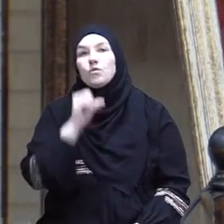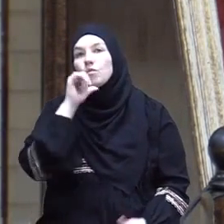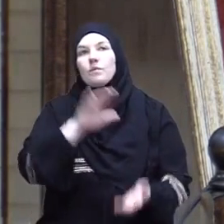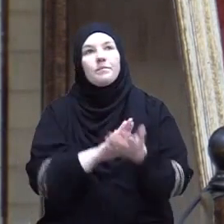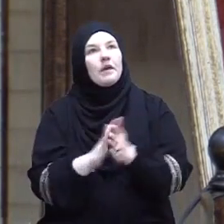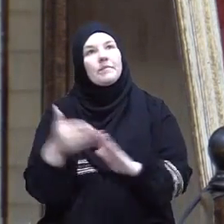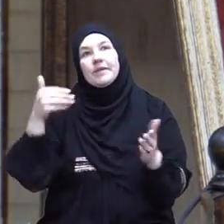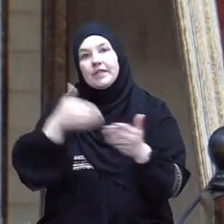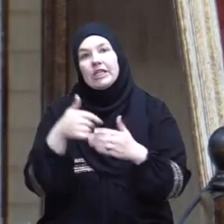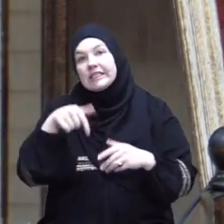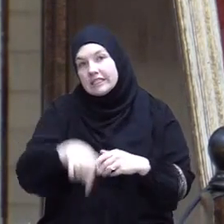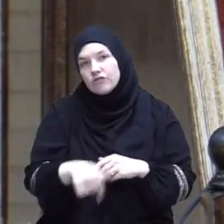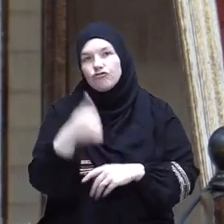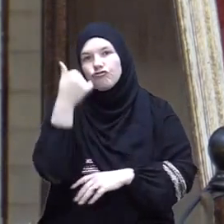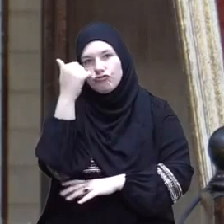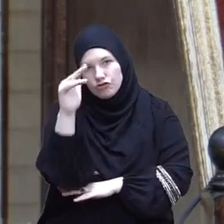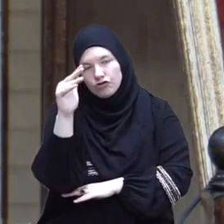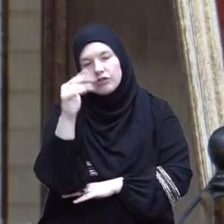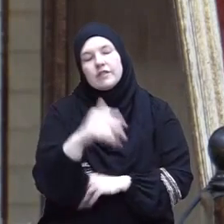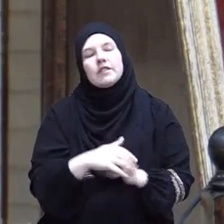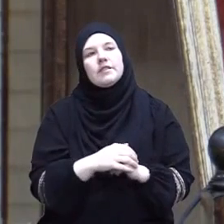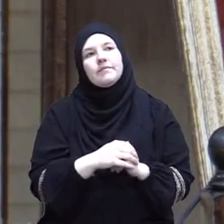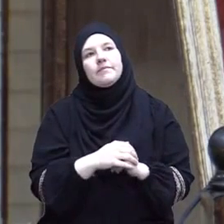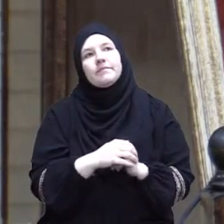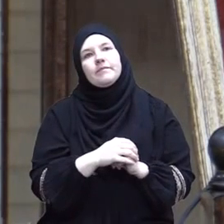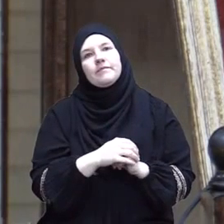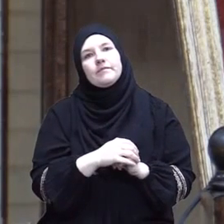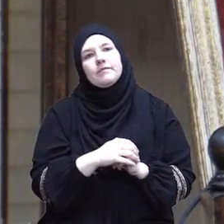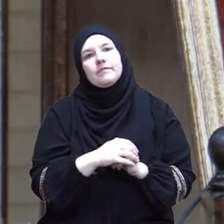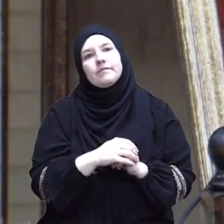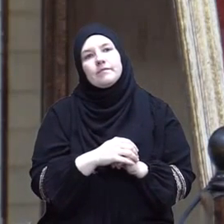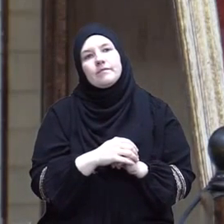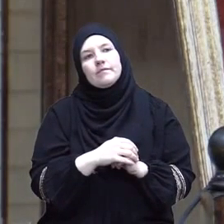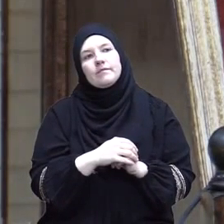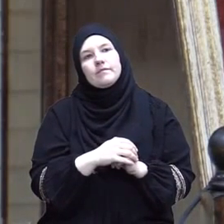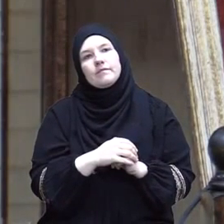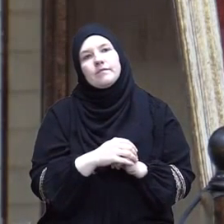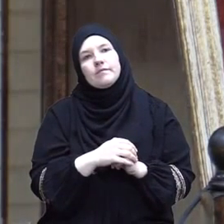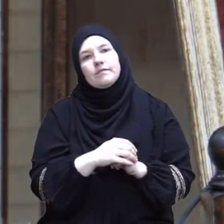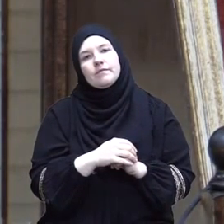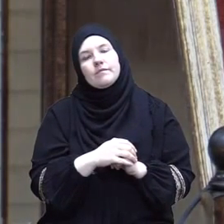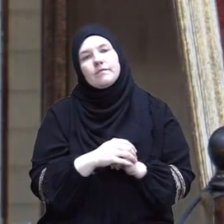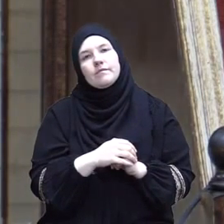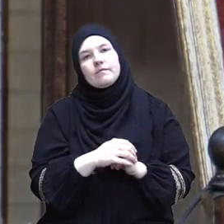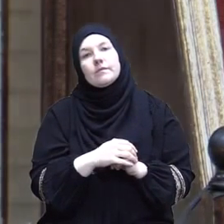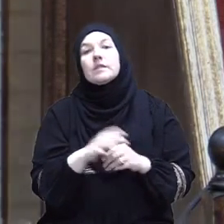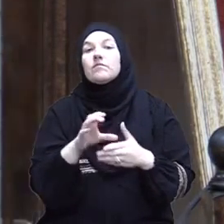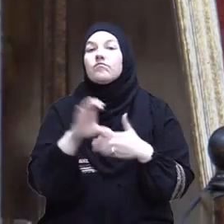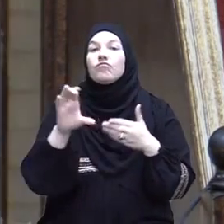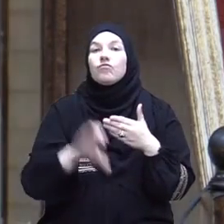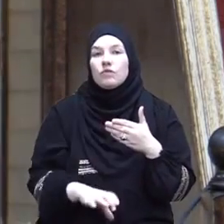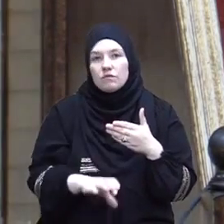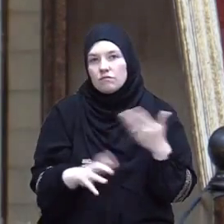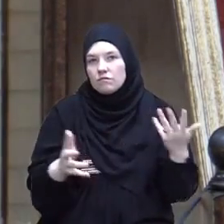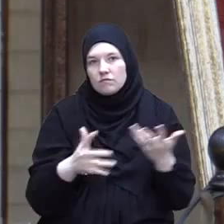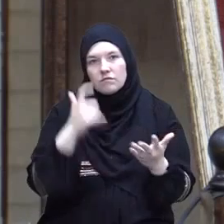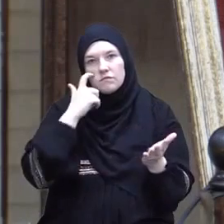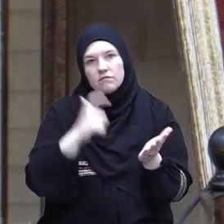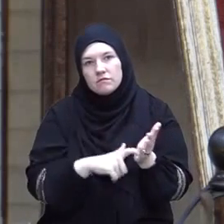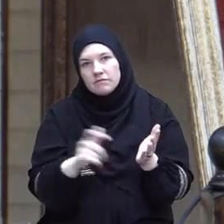this tree. So the tree was identified, right? And the consequences are identified